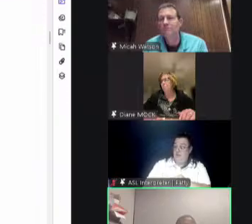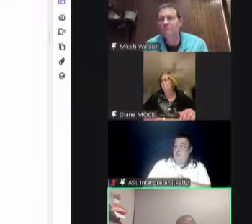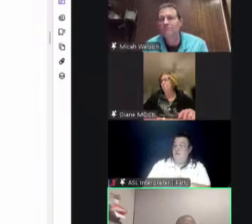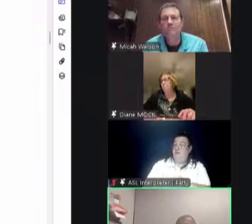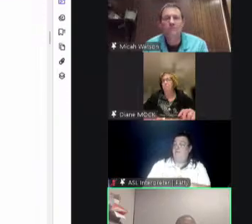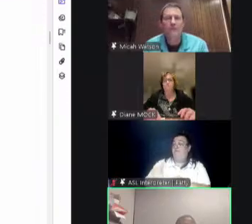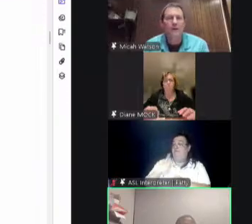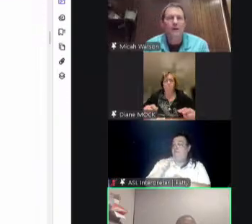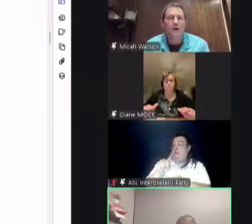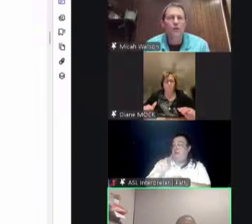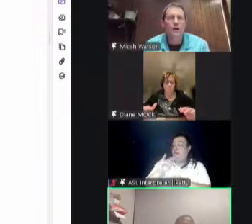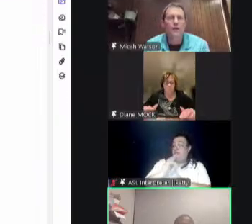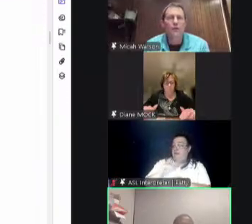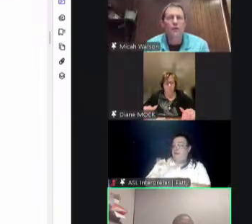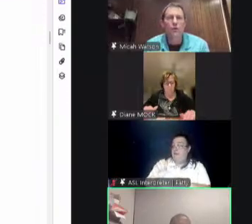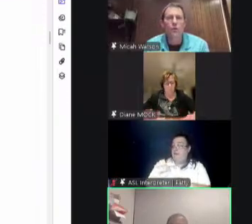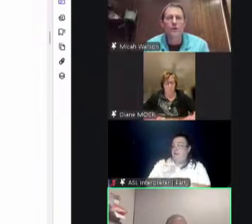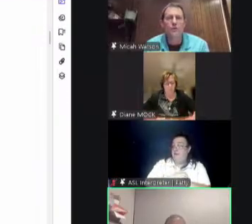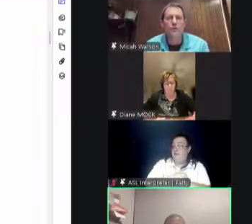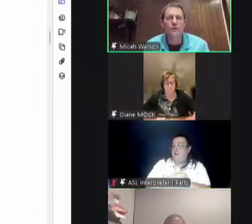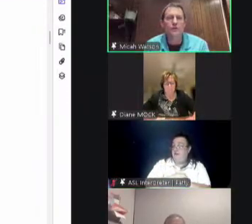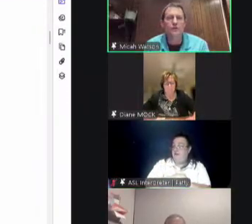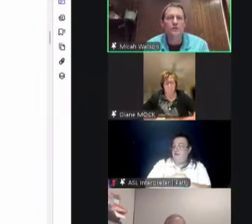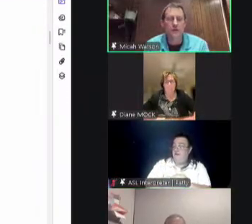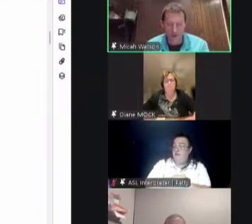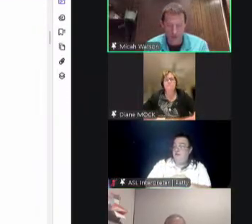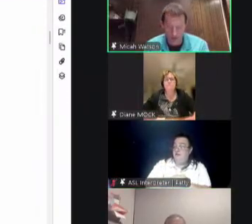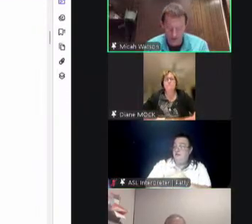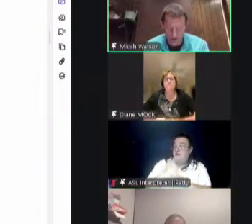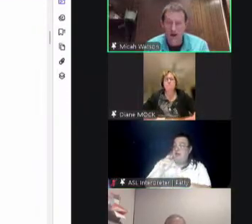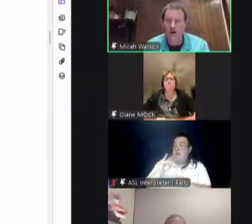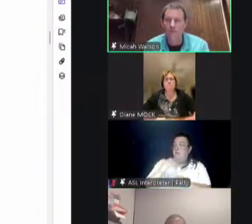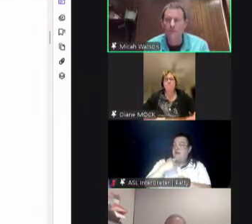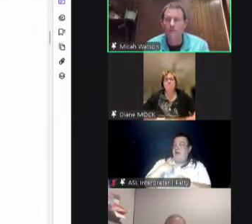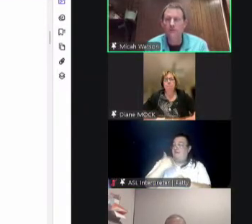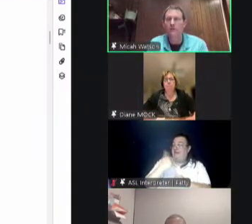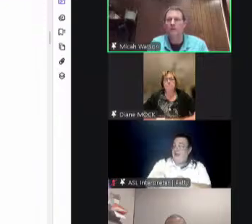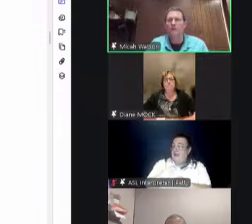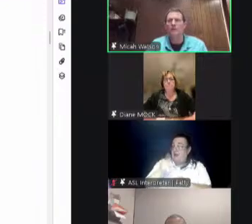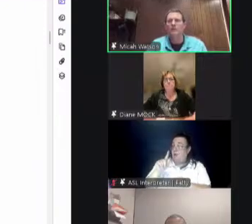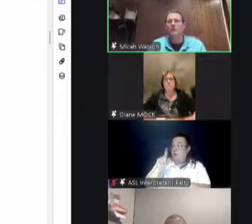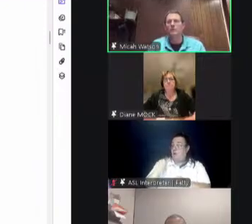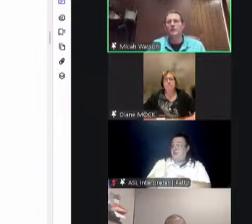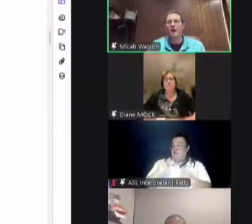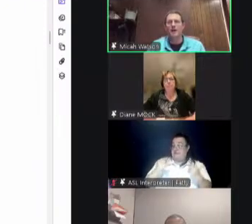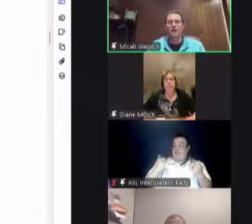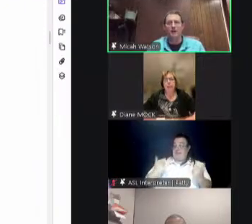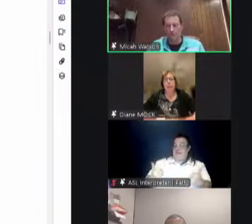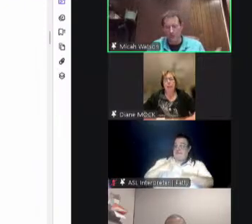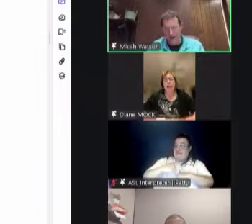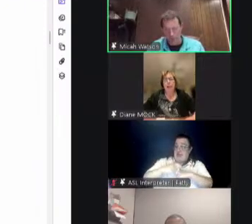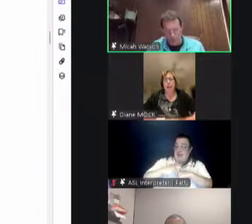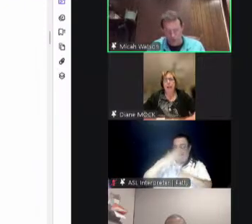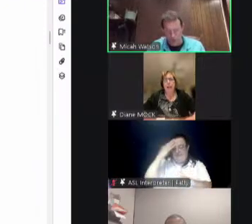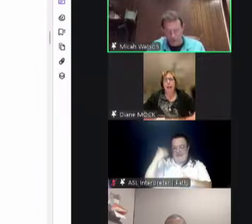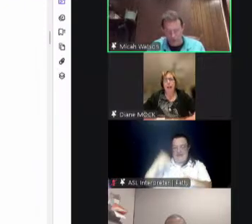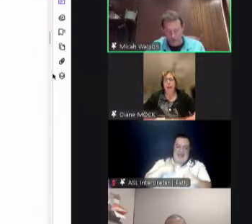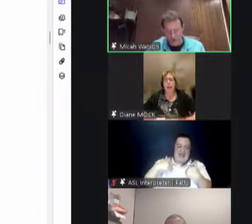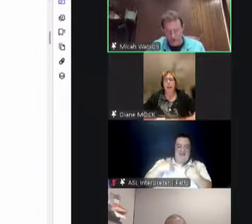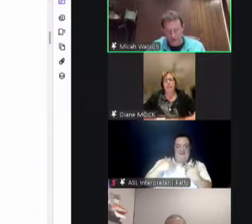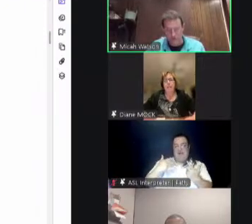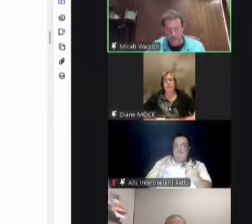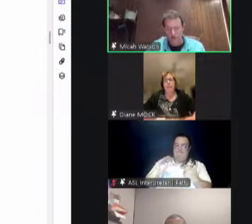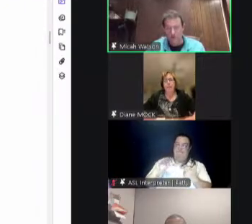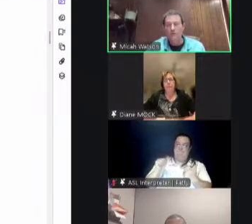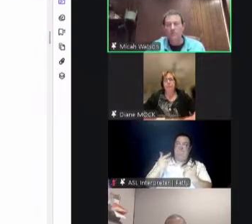Correct. Are there any other questions at this time? Because I have a kind of a macro